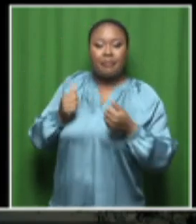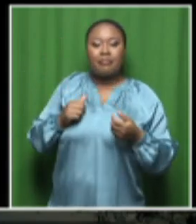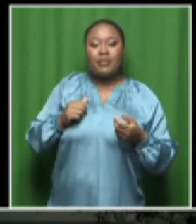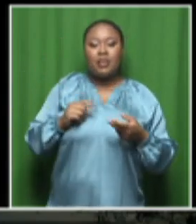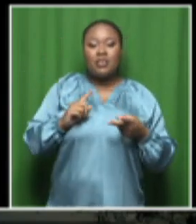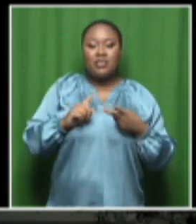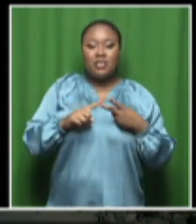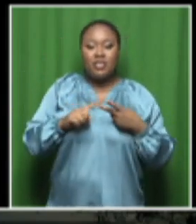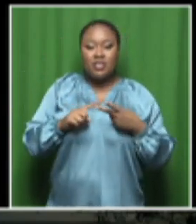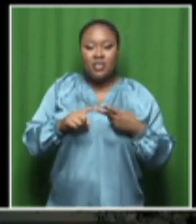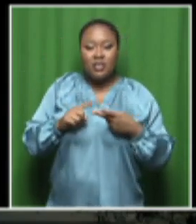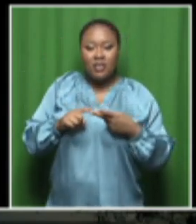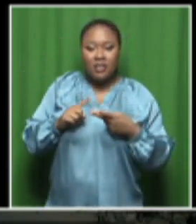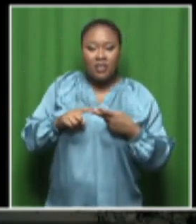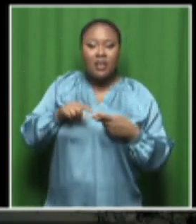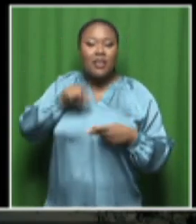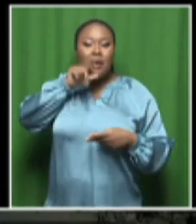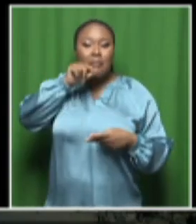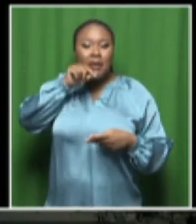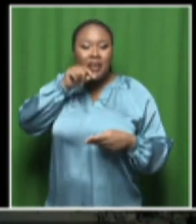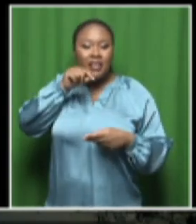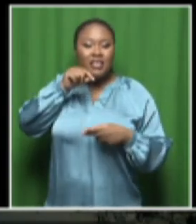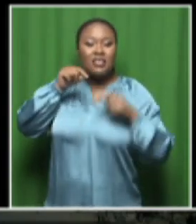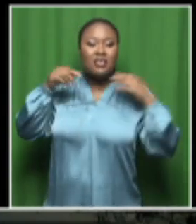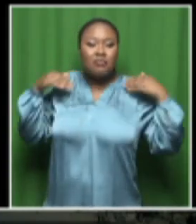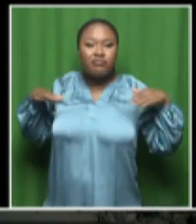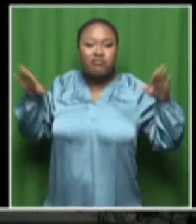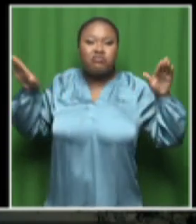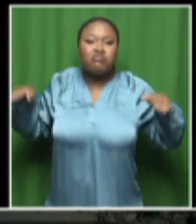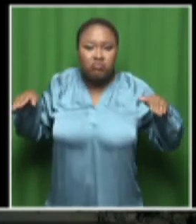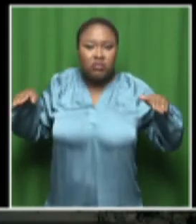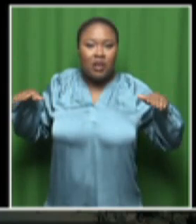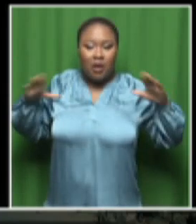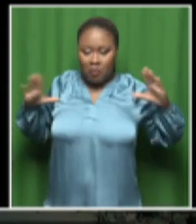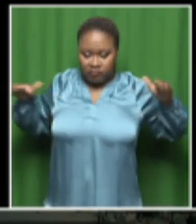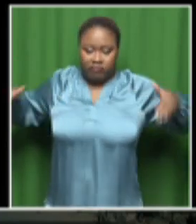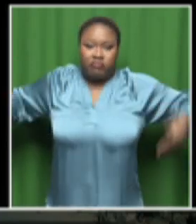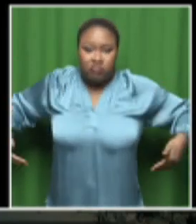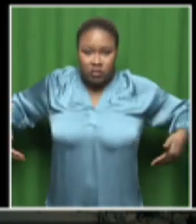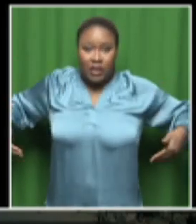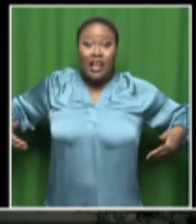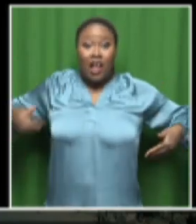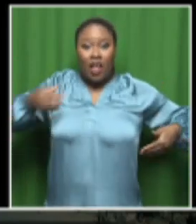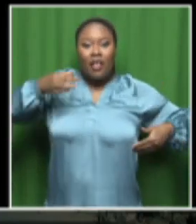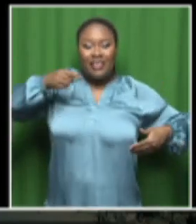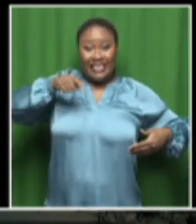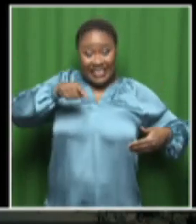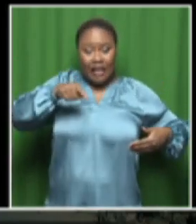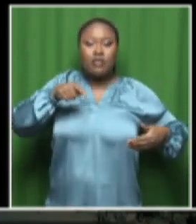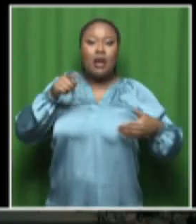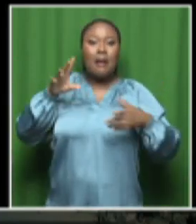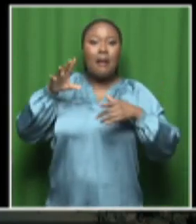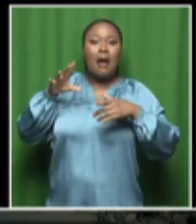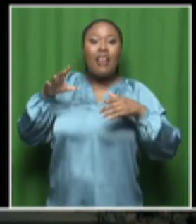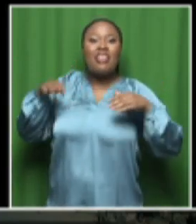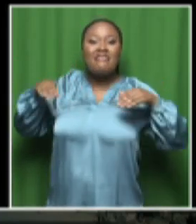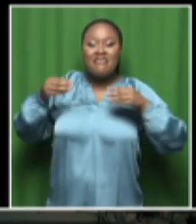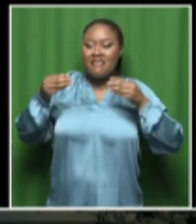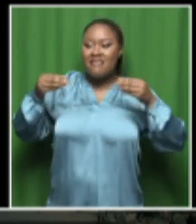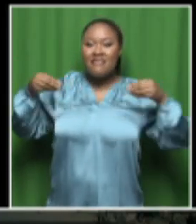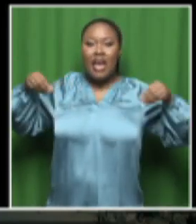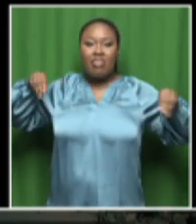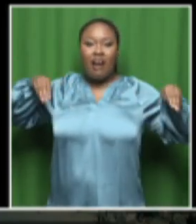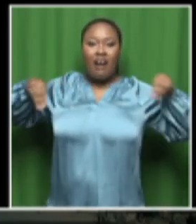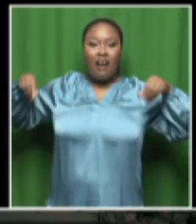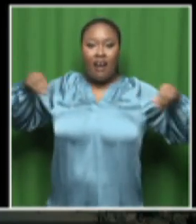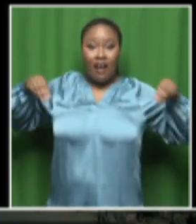eggshell fragments that contains crucial communication patterns on them as well. That